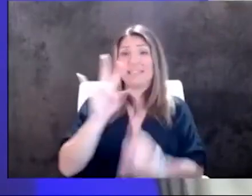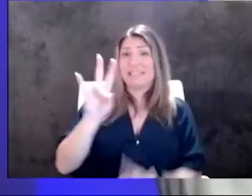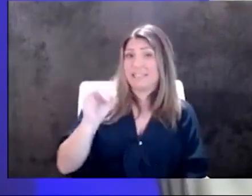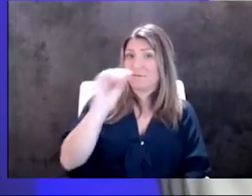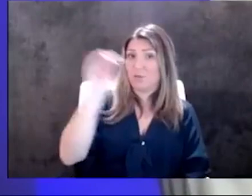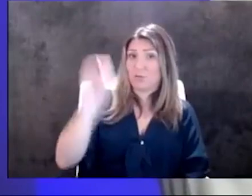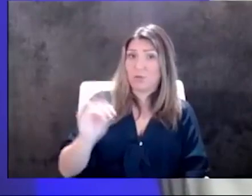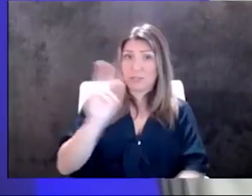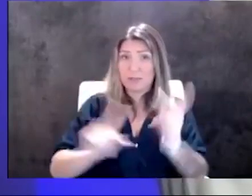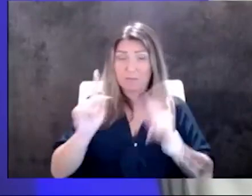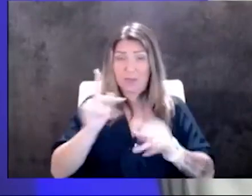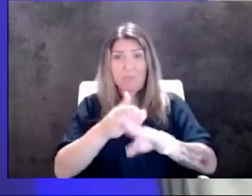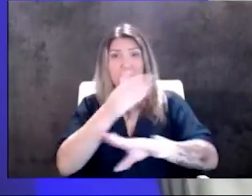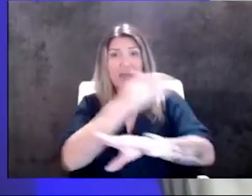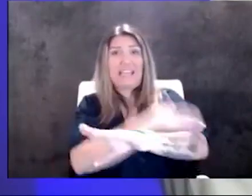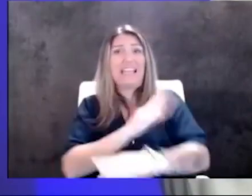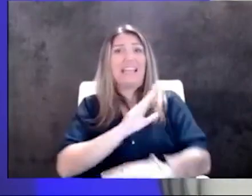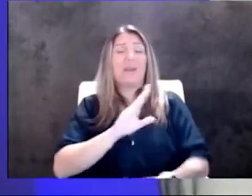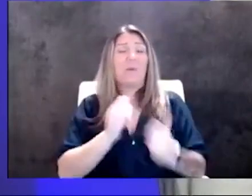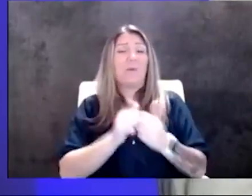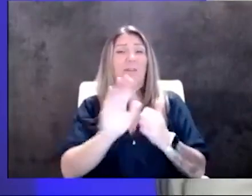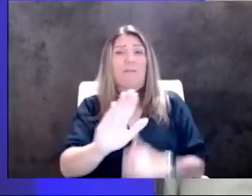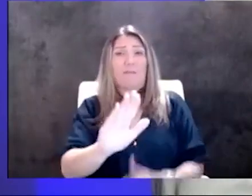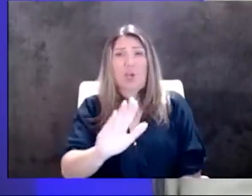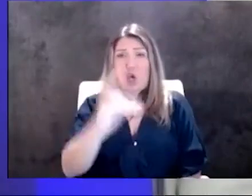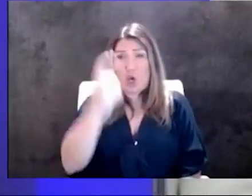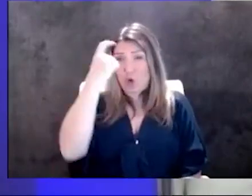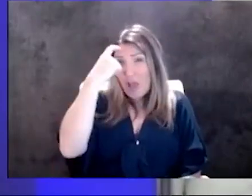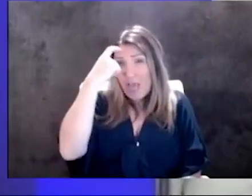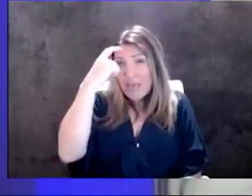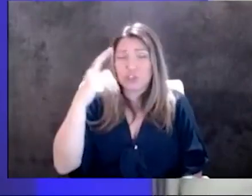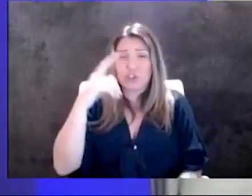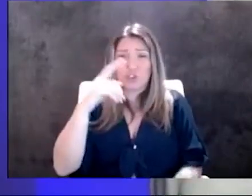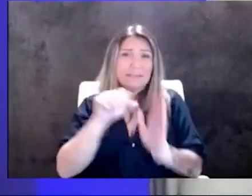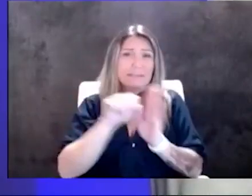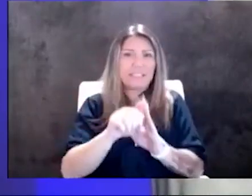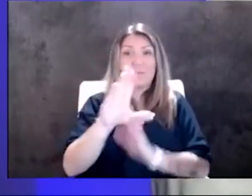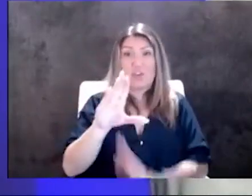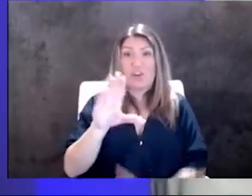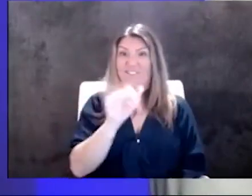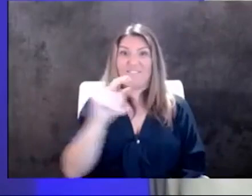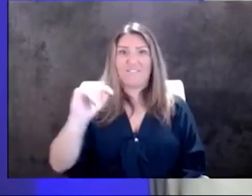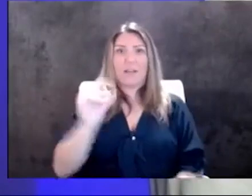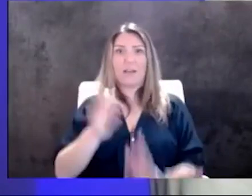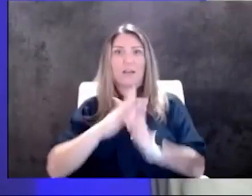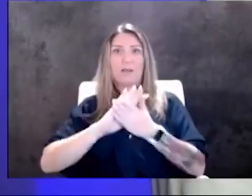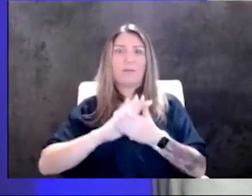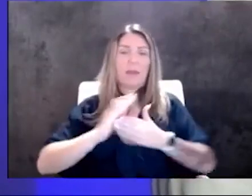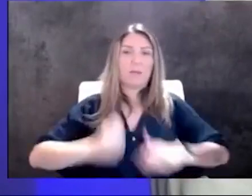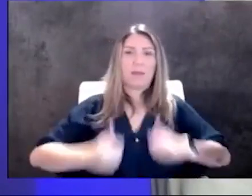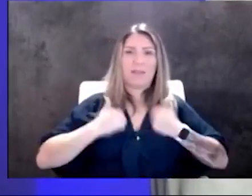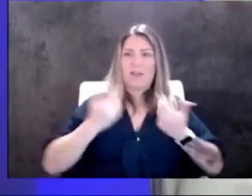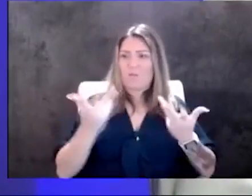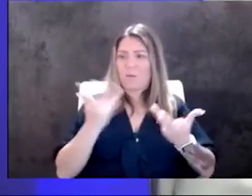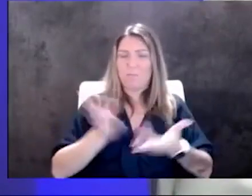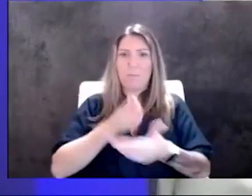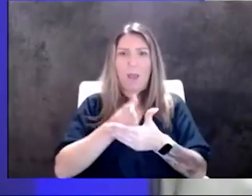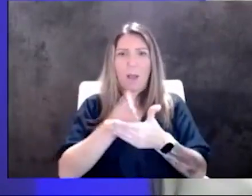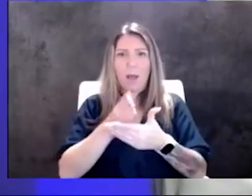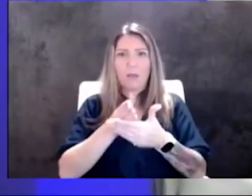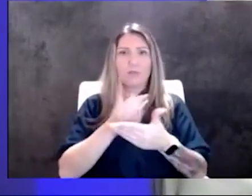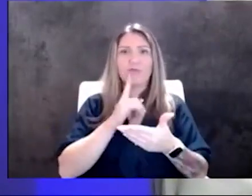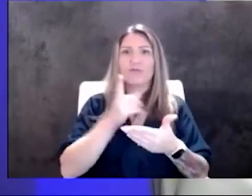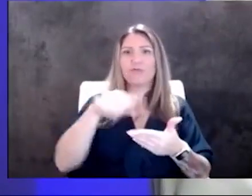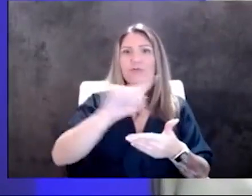in their neurological symptoms. So not just the pain, their feet kind of became alive. One of the things that actually bothers these patients, besides the pain, is that it's like this